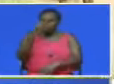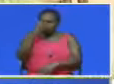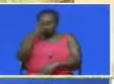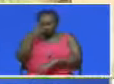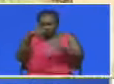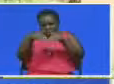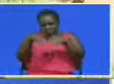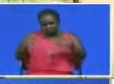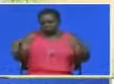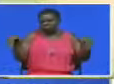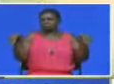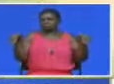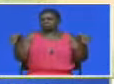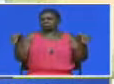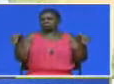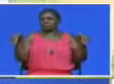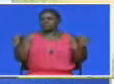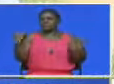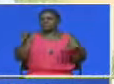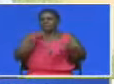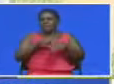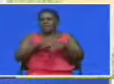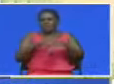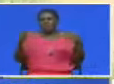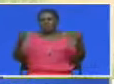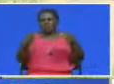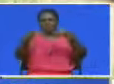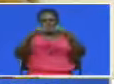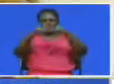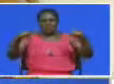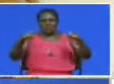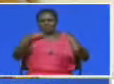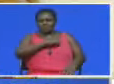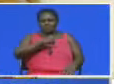lukewarm, as he did recently when his troops were split in the